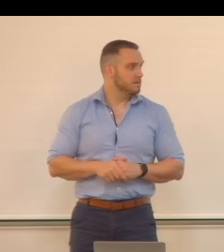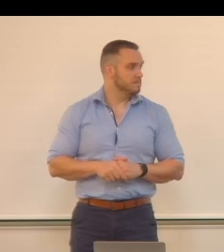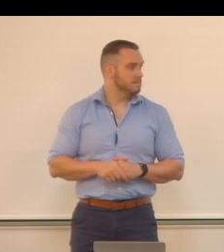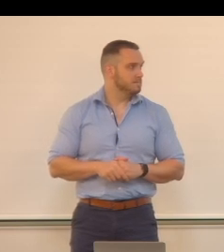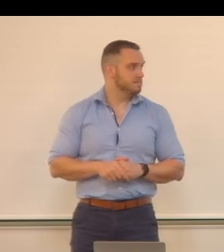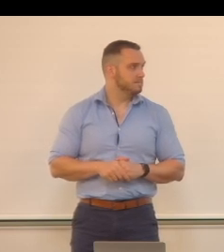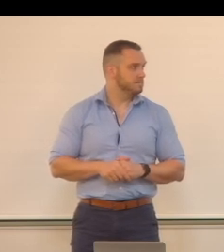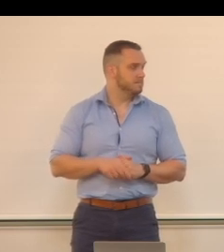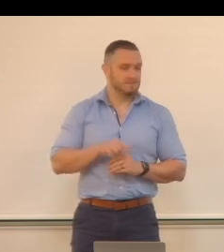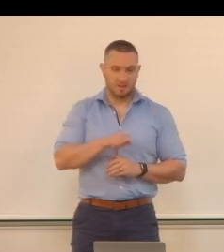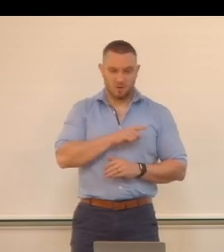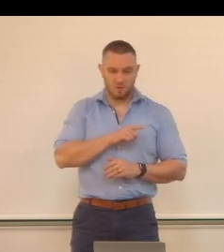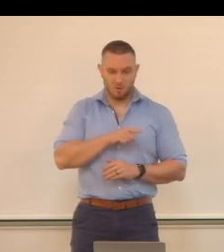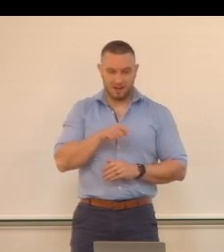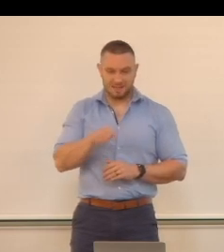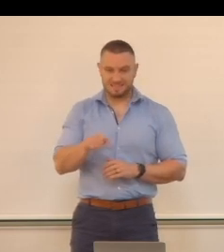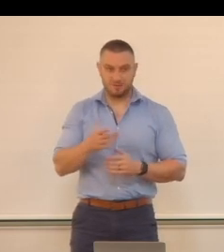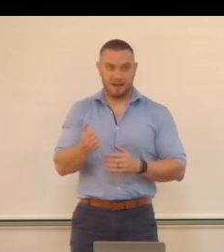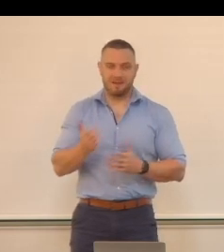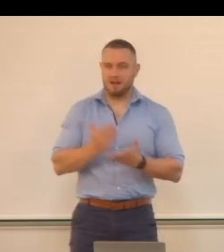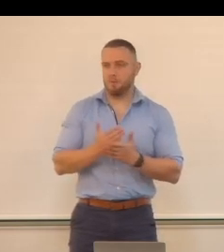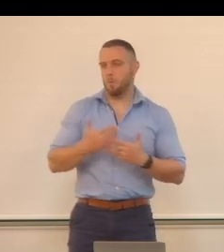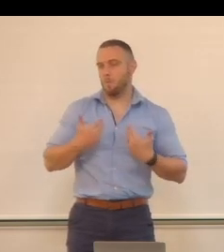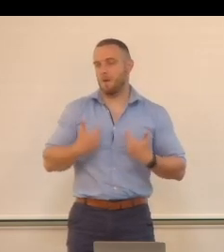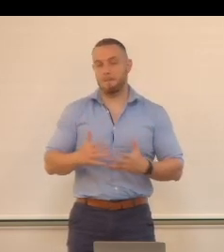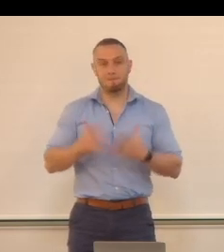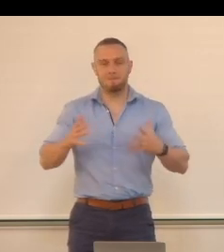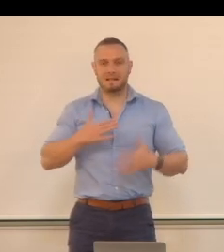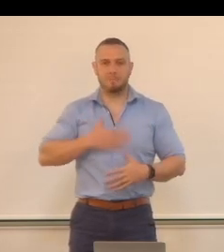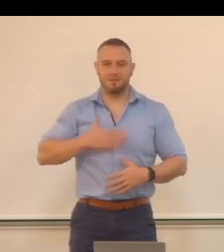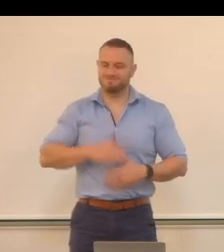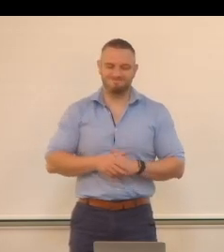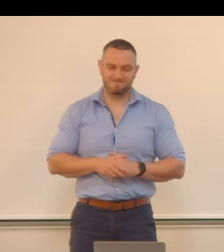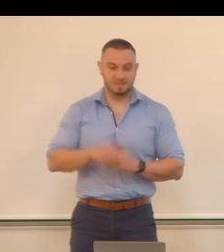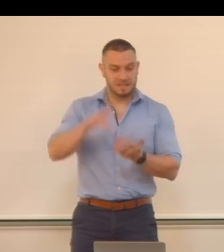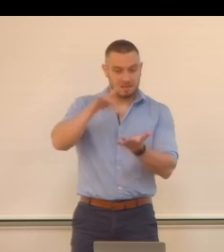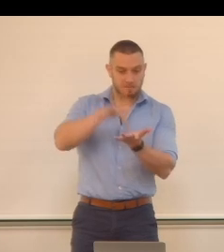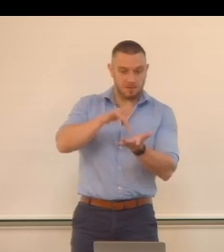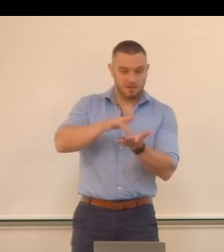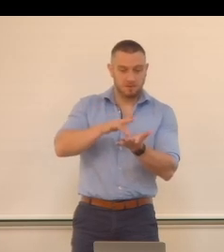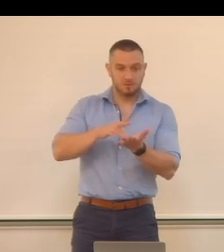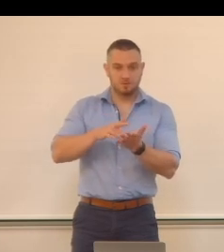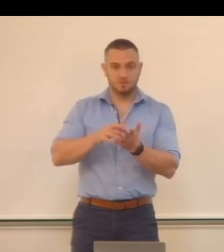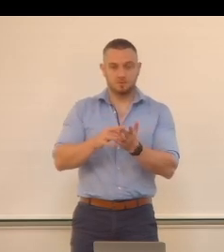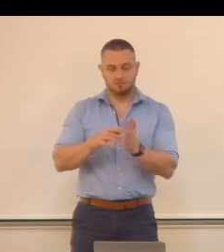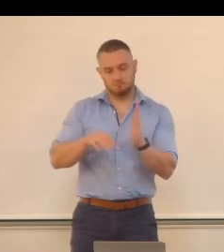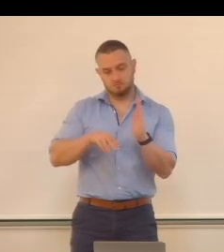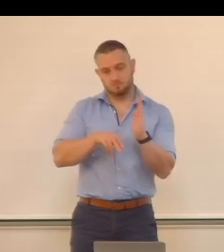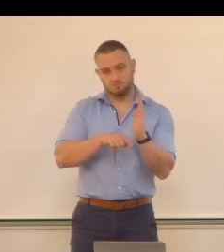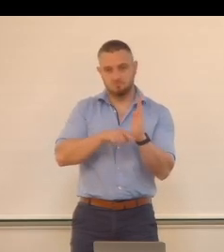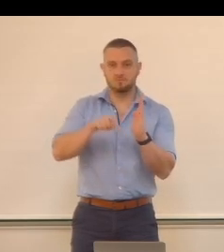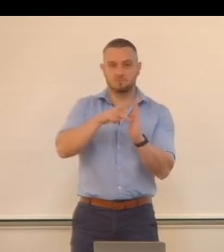because you're not going to have that luxurious big bathroom with a shower. Then in the middle, you've got a 2.5-story